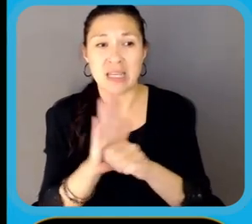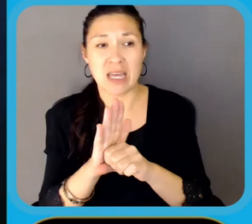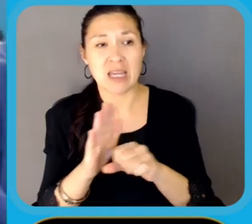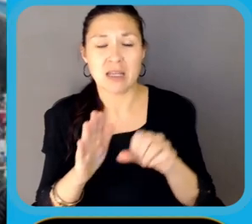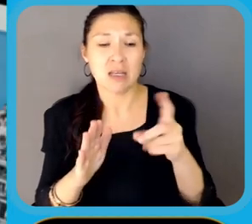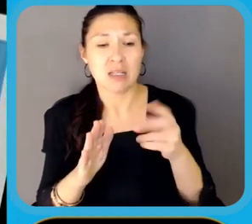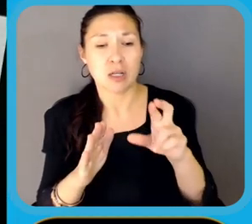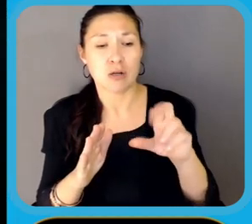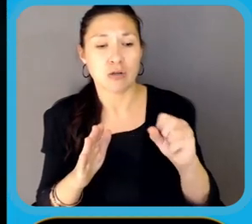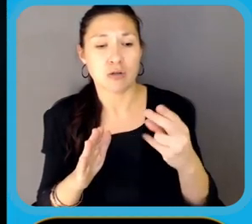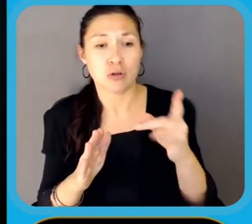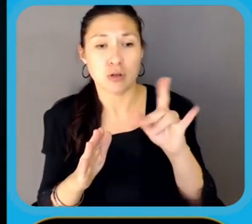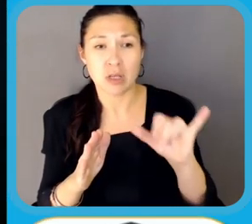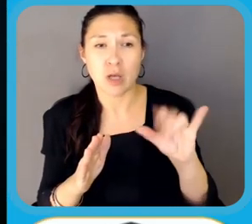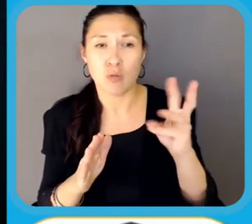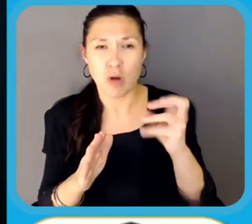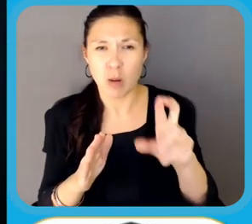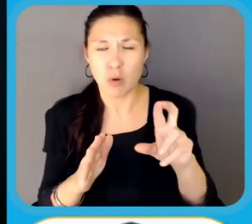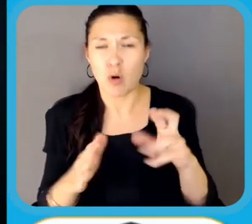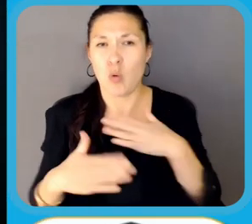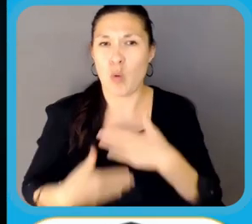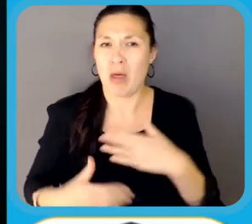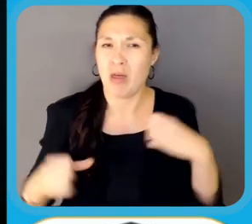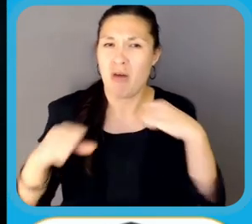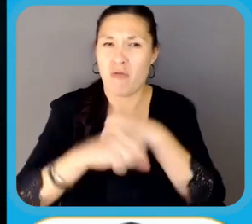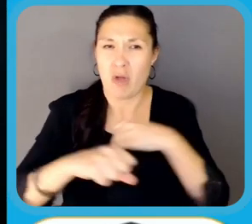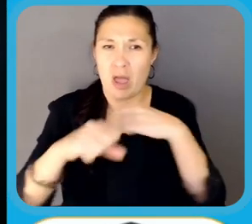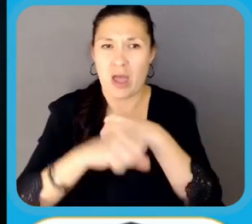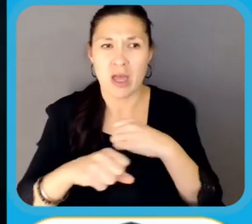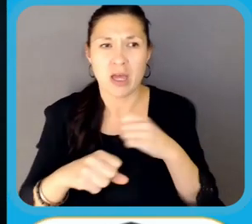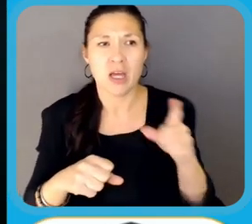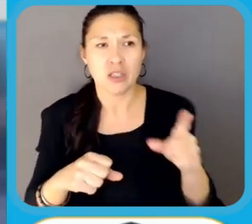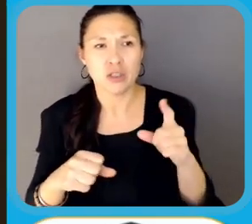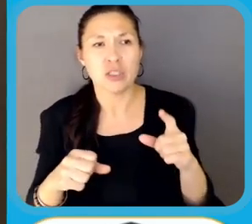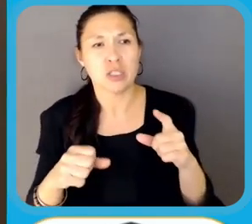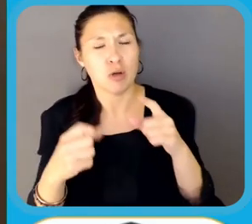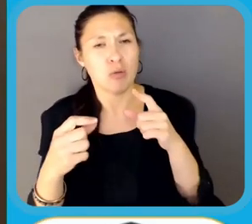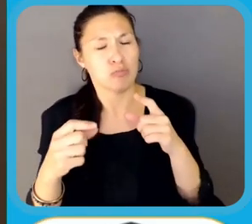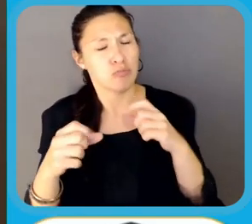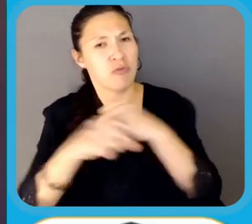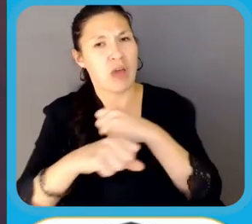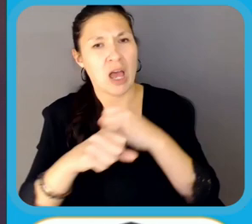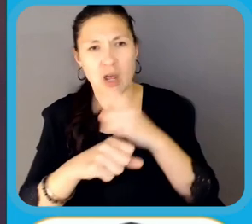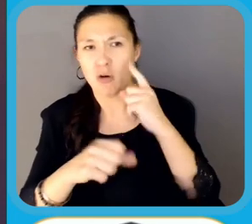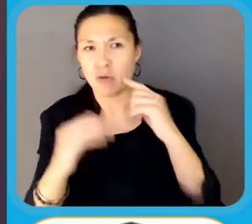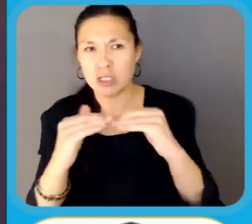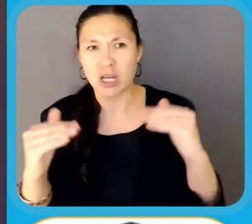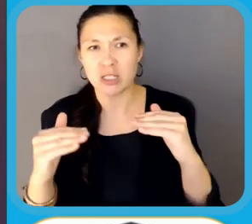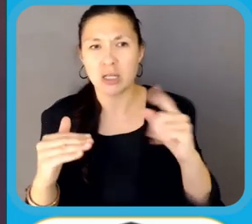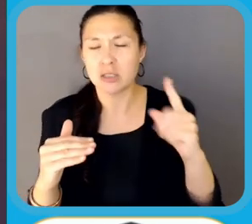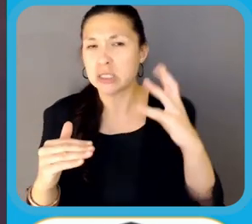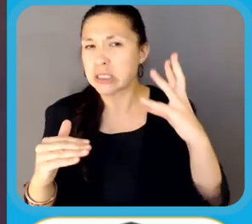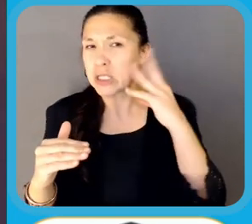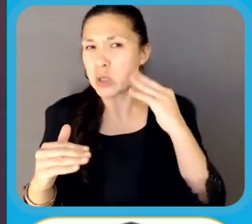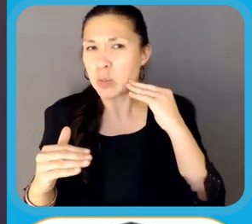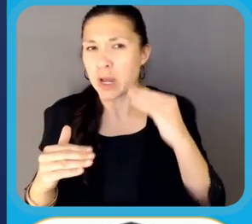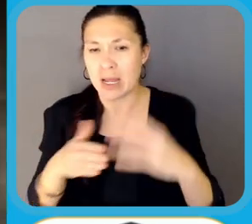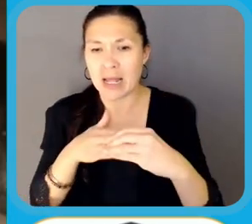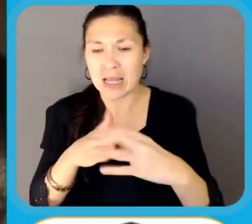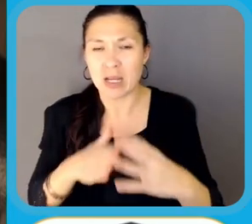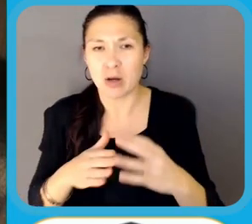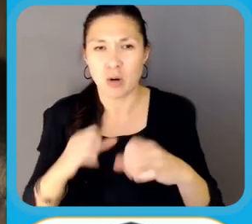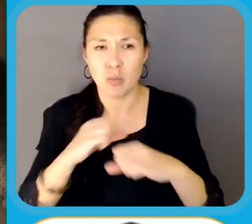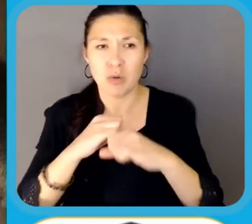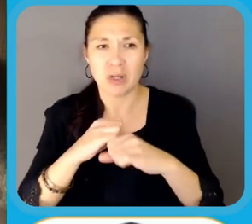fights, a moral champion on the front lines of the struggle for justice, an experienced leader who's protecting every Californian's right to